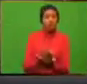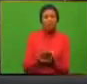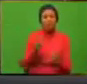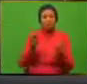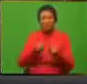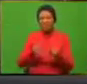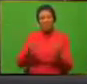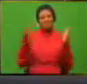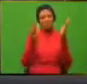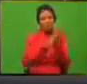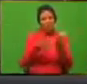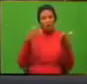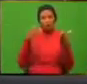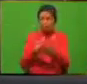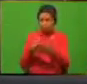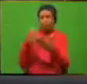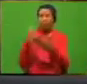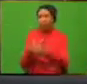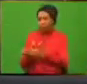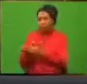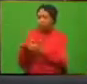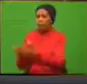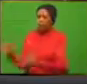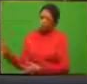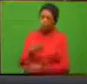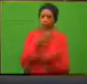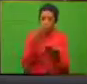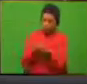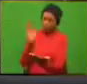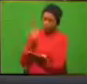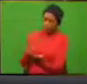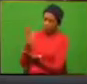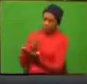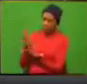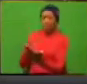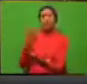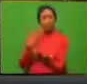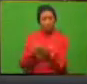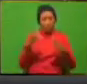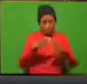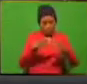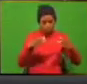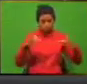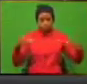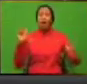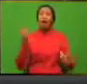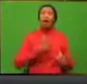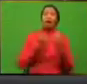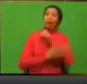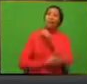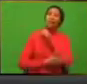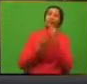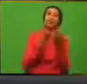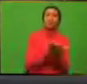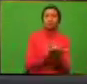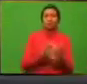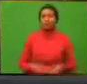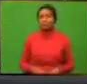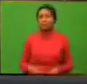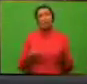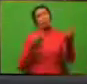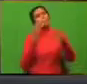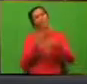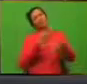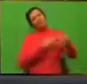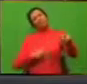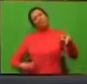legislative obstacles that stand in the way of unleashing the growth that our country needs. Mr.